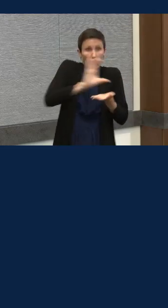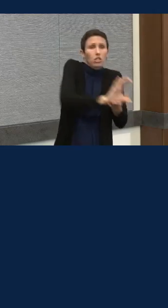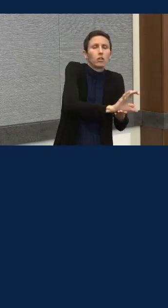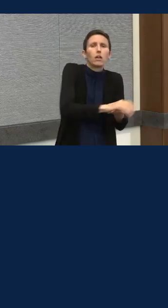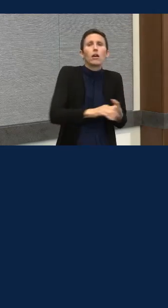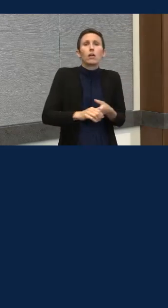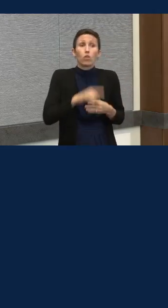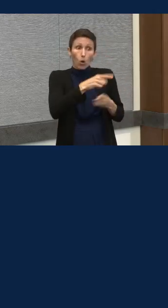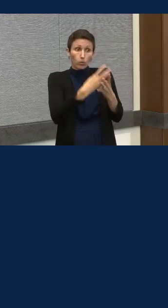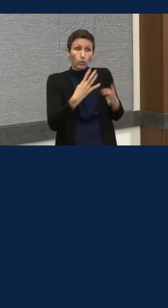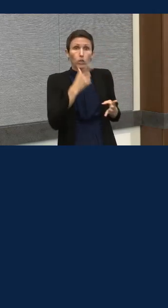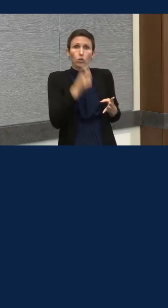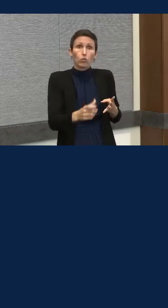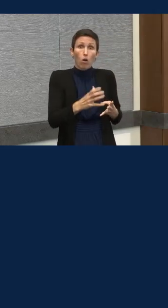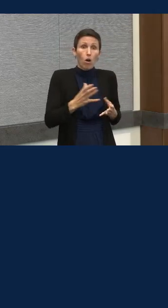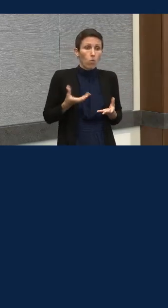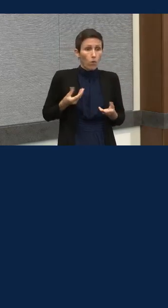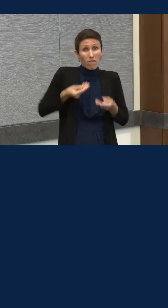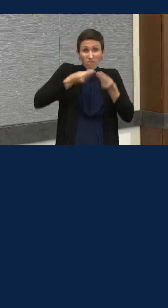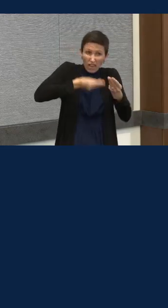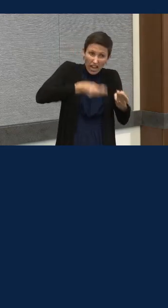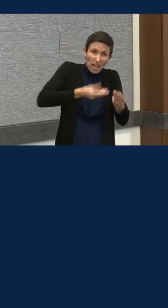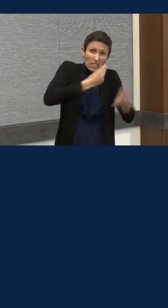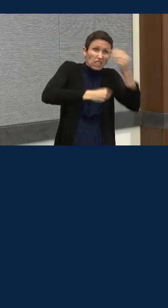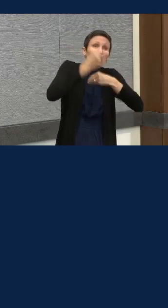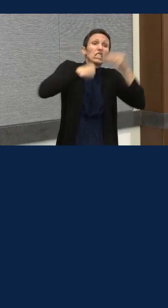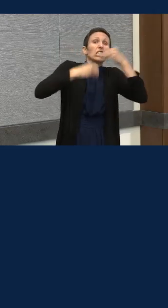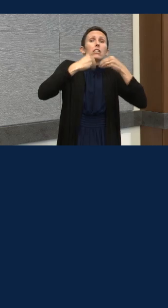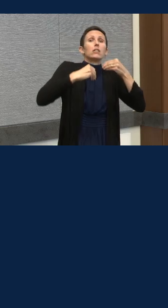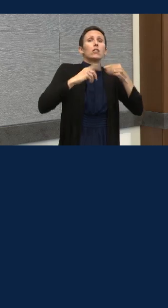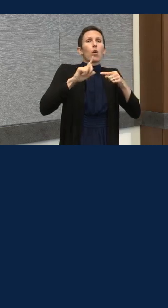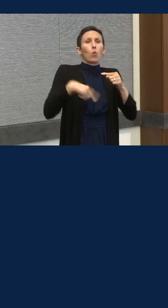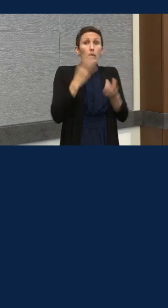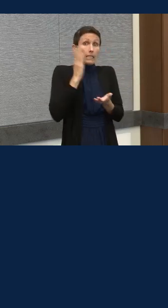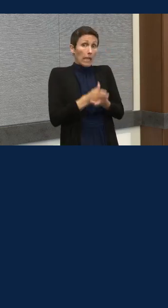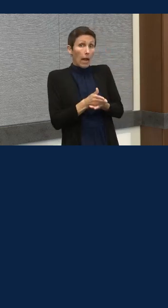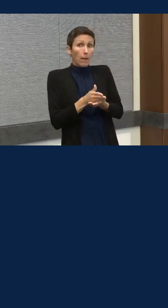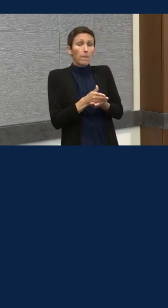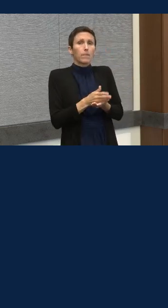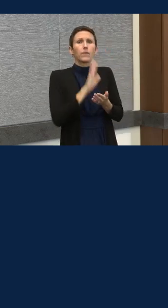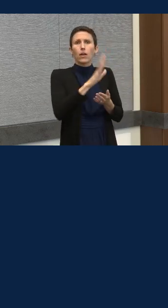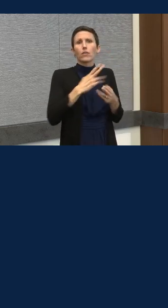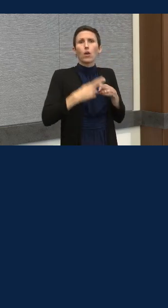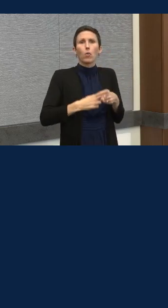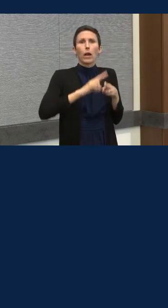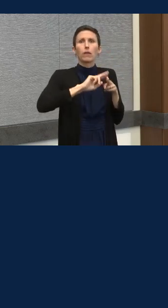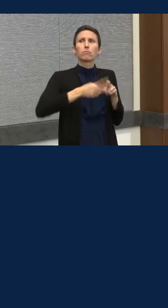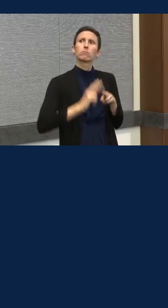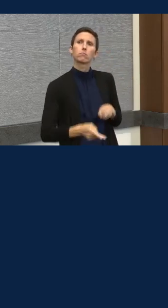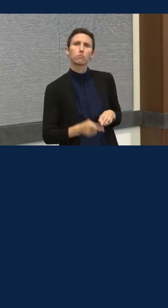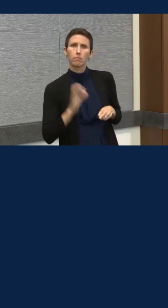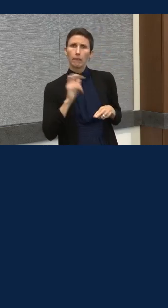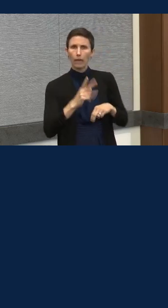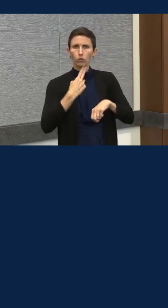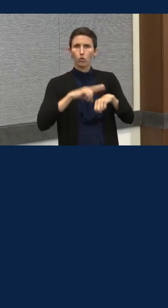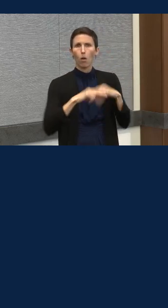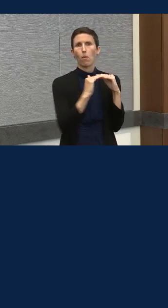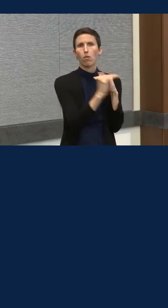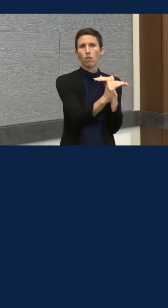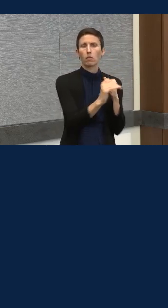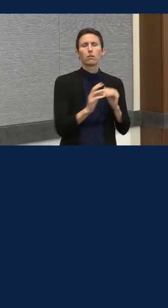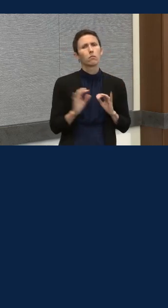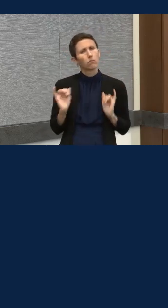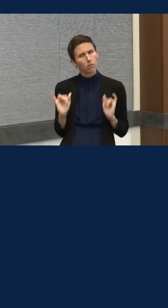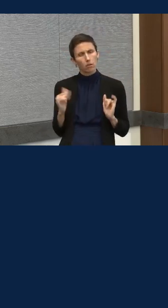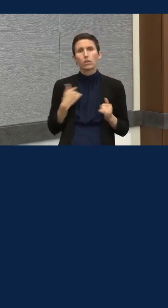who were overfed very rapidly went back to their old weight naturally. So we're learning more about